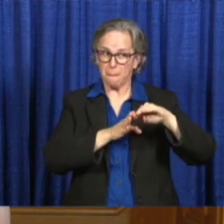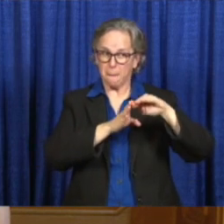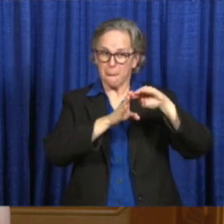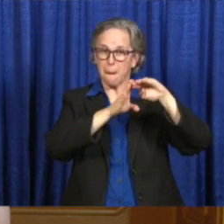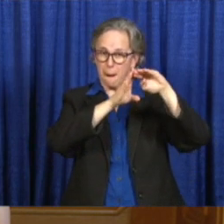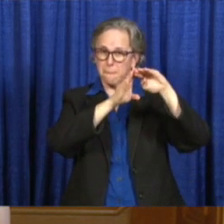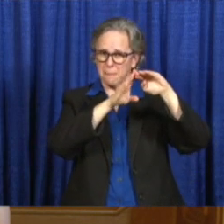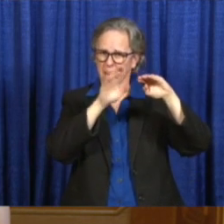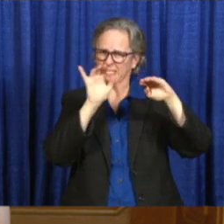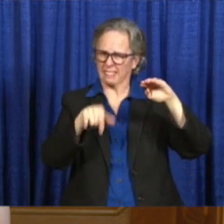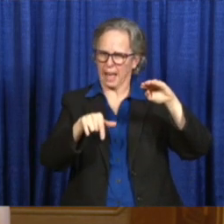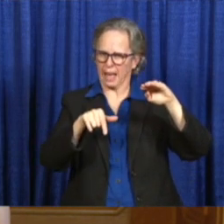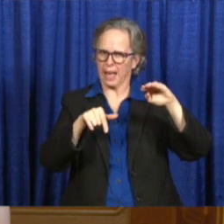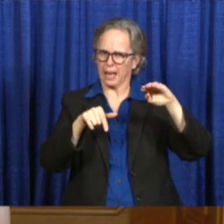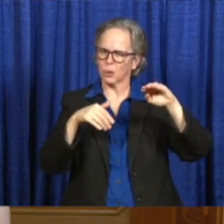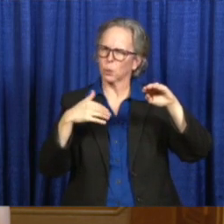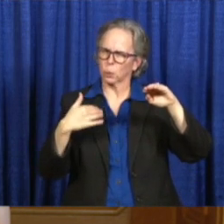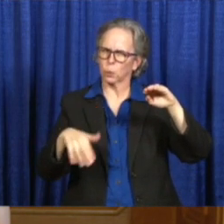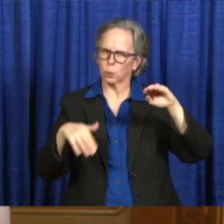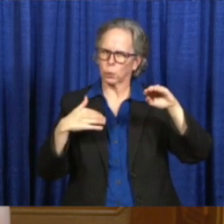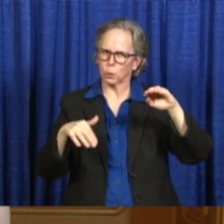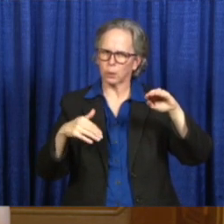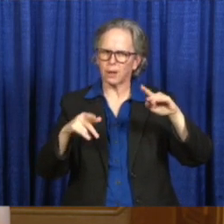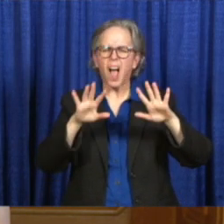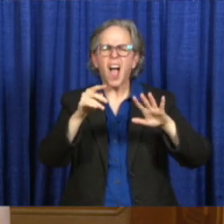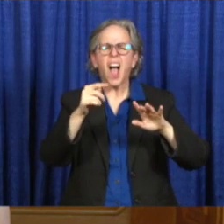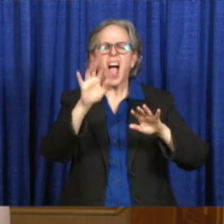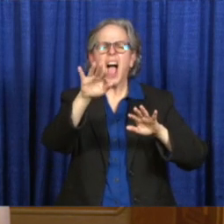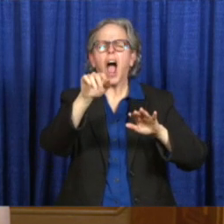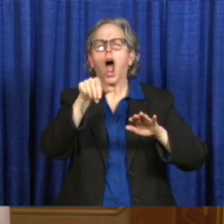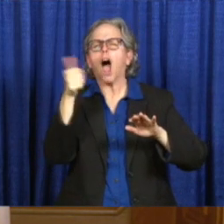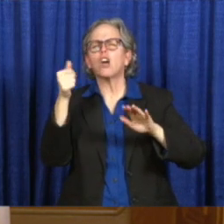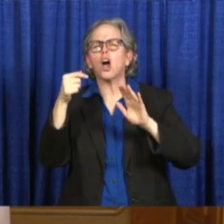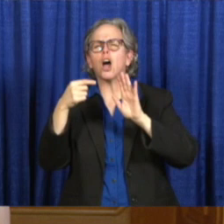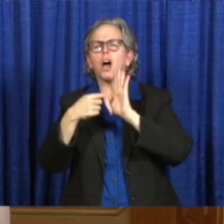let me just go back, if we could, to the map for a moment.